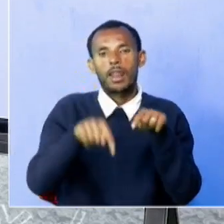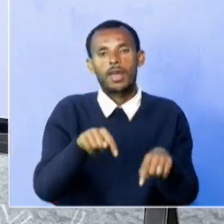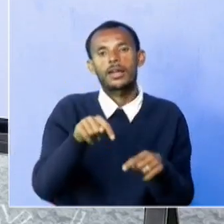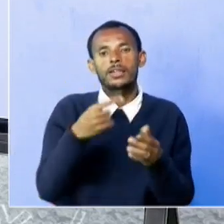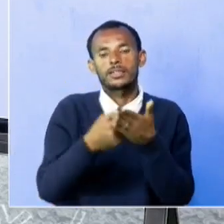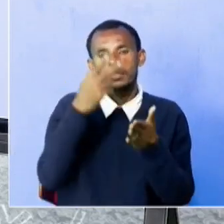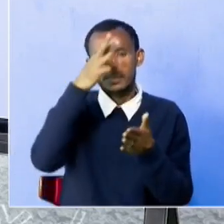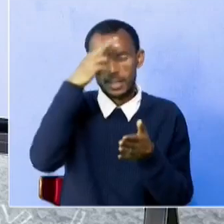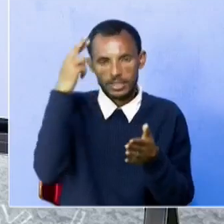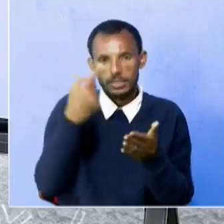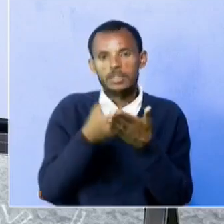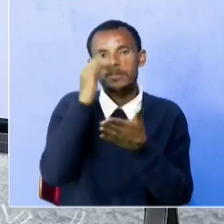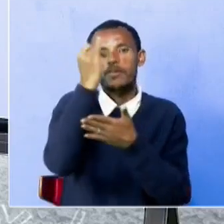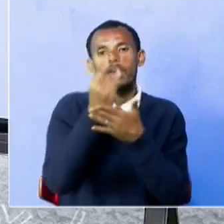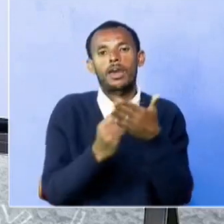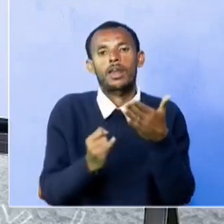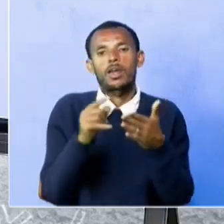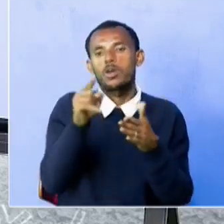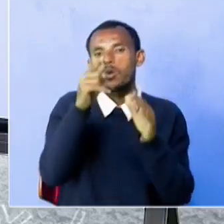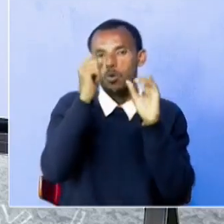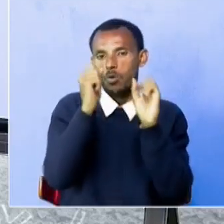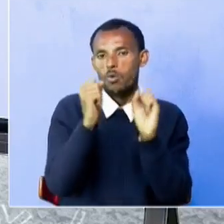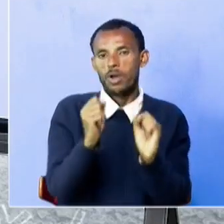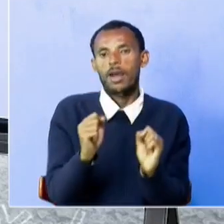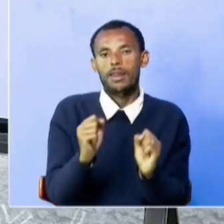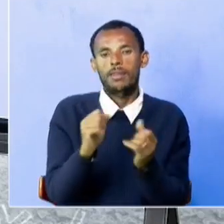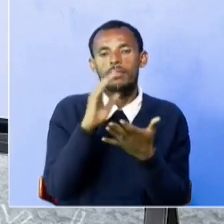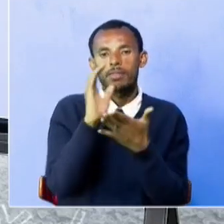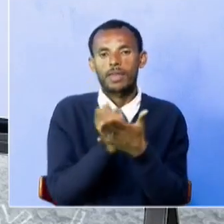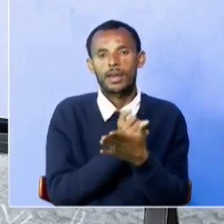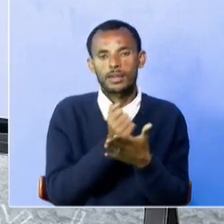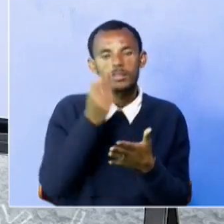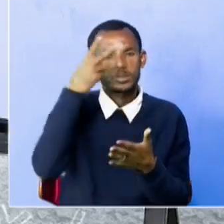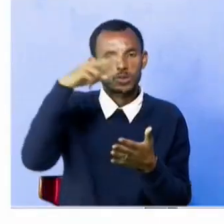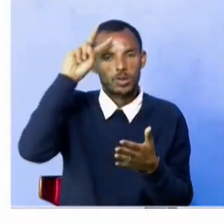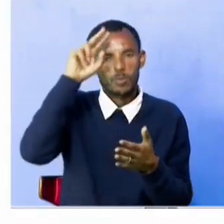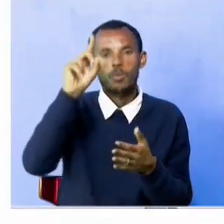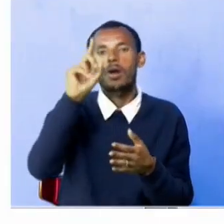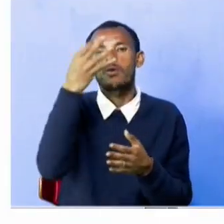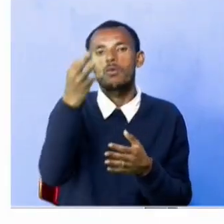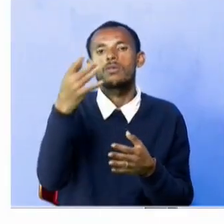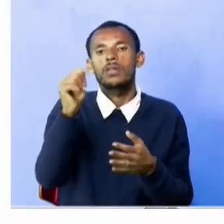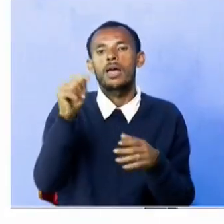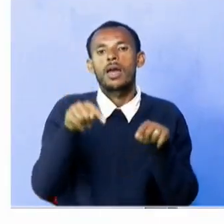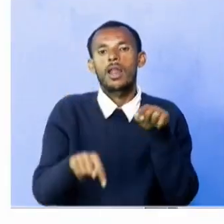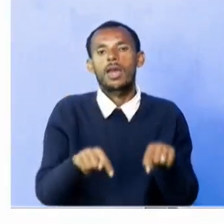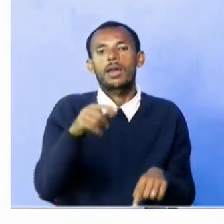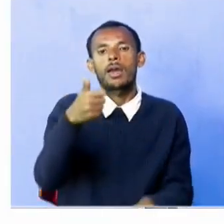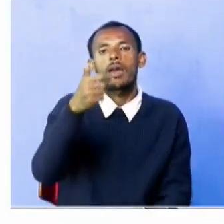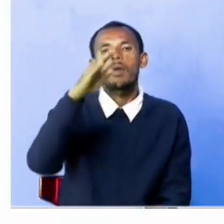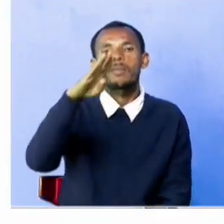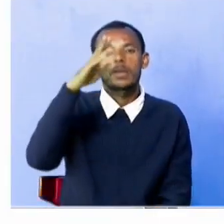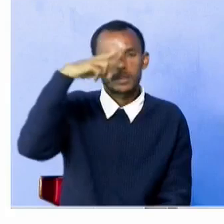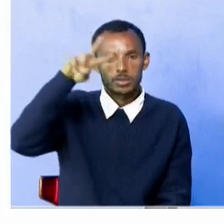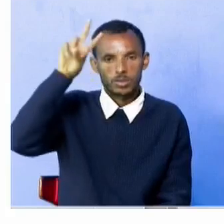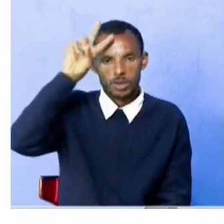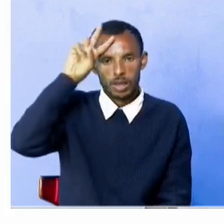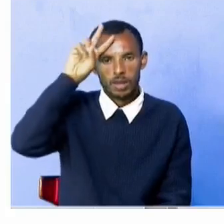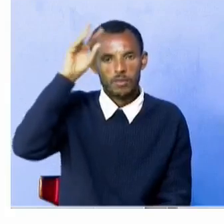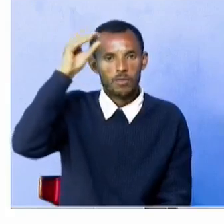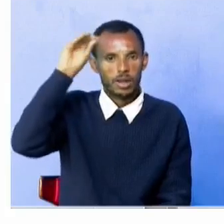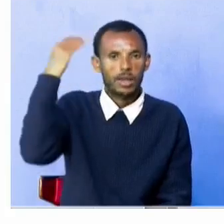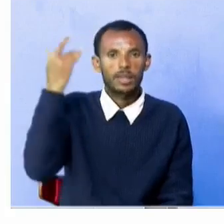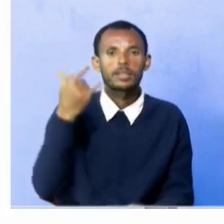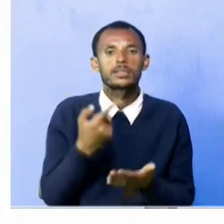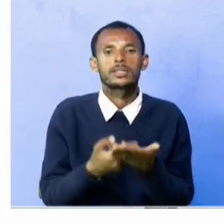case, in this figure, you can take the square of one of the leg AB square. Okay, forget about this